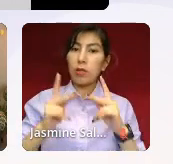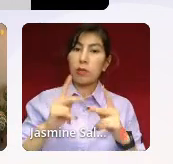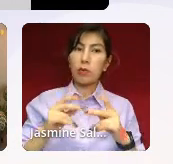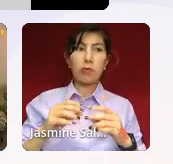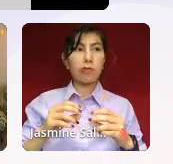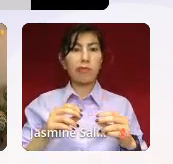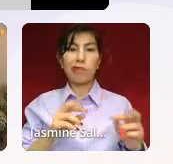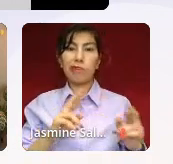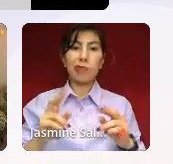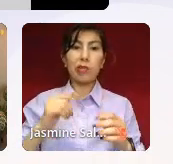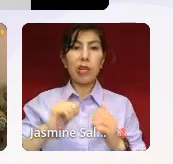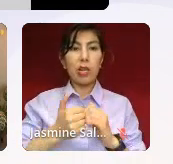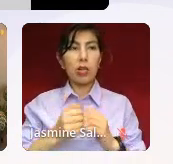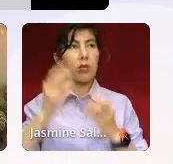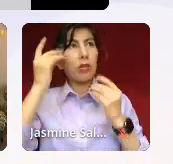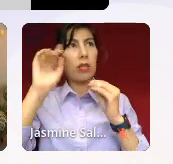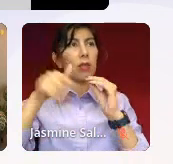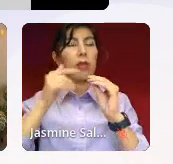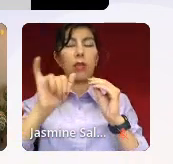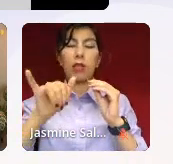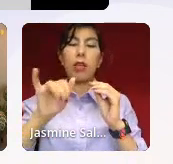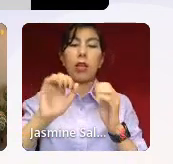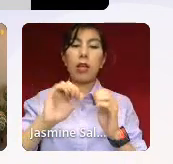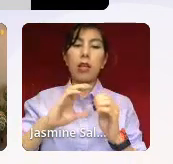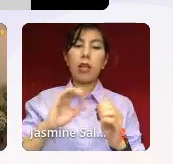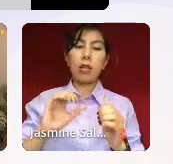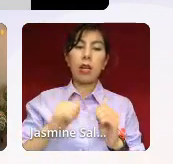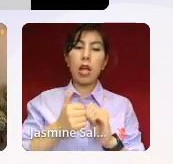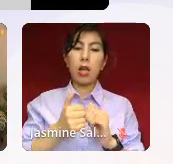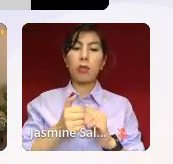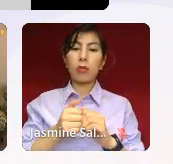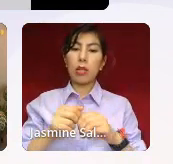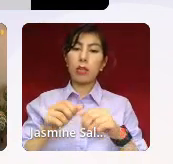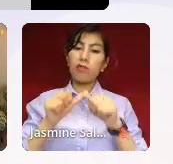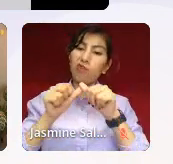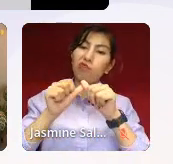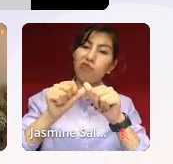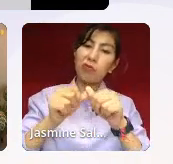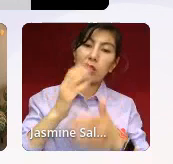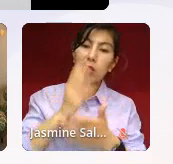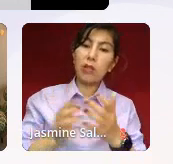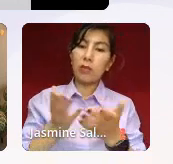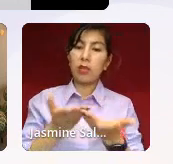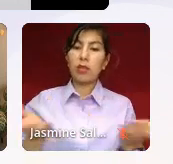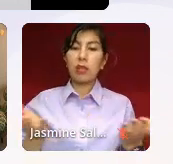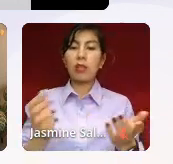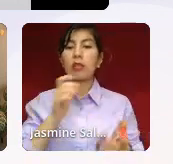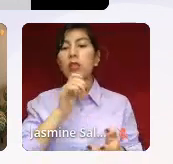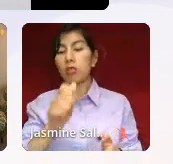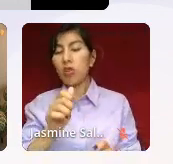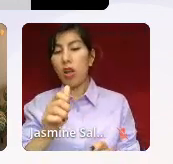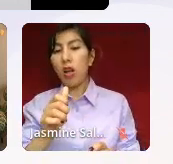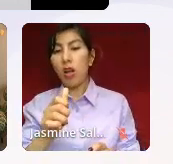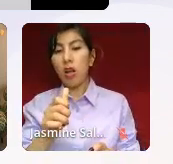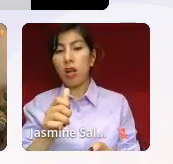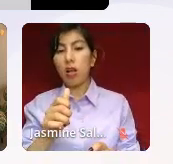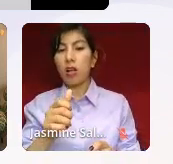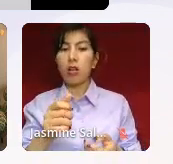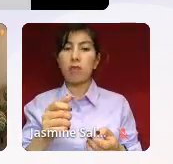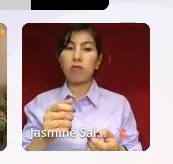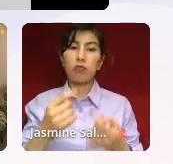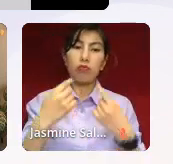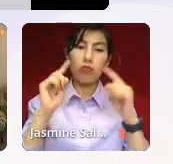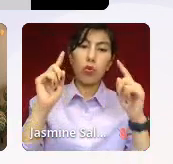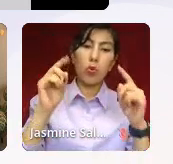about how to sort of think about that, and how that sort of perpetuates some of the things that really are not, that don't work well in